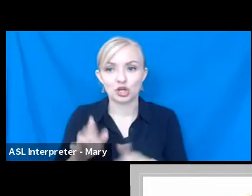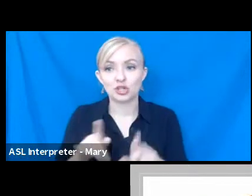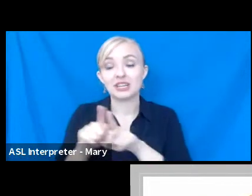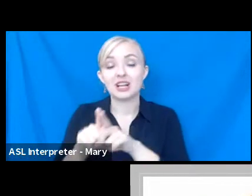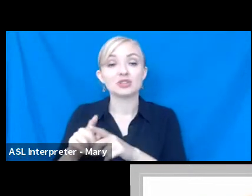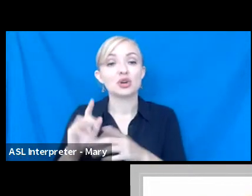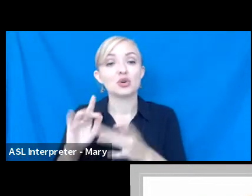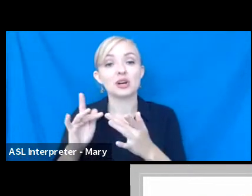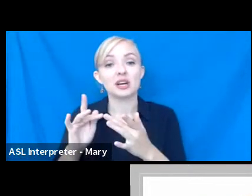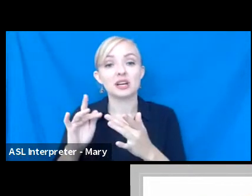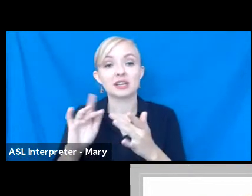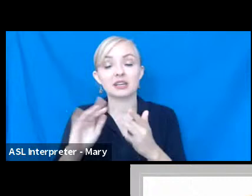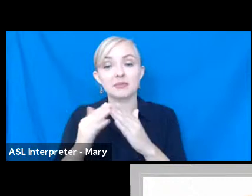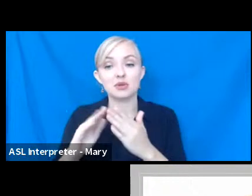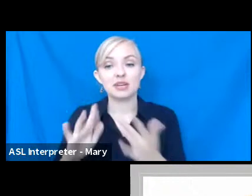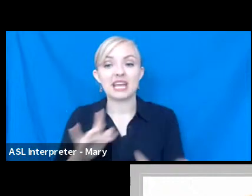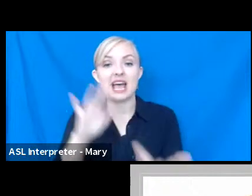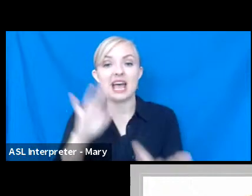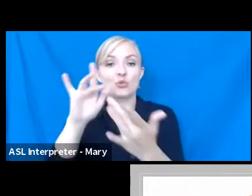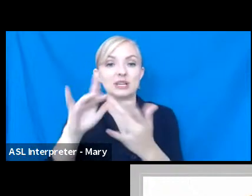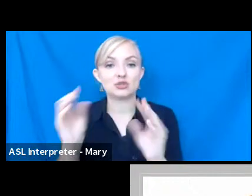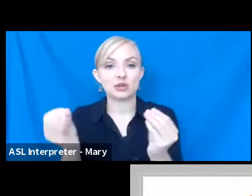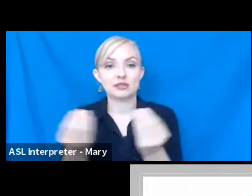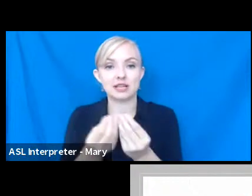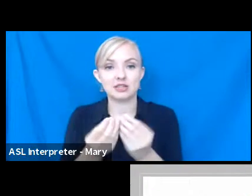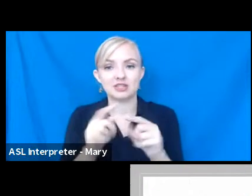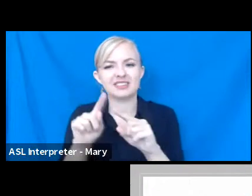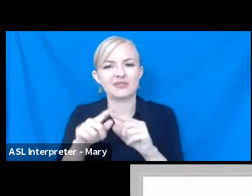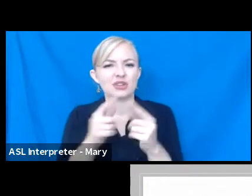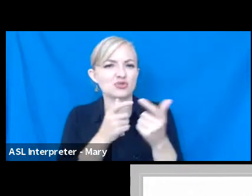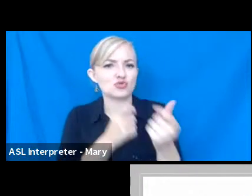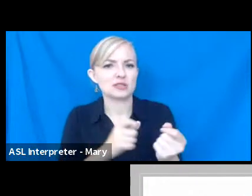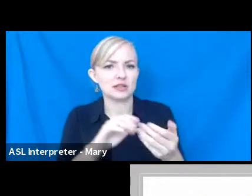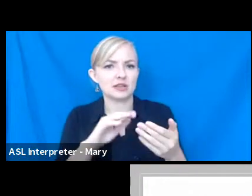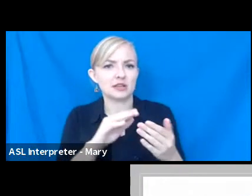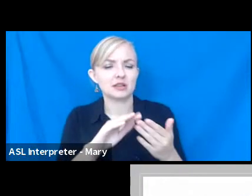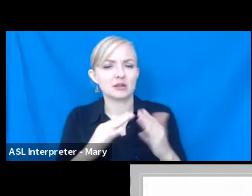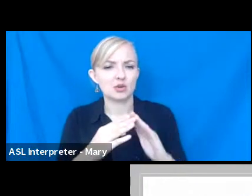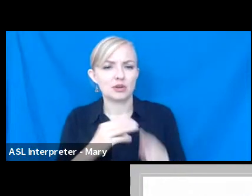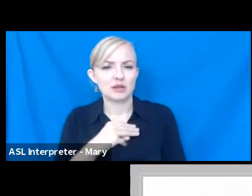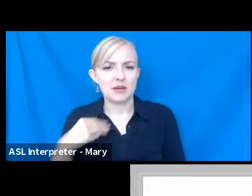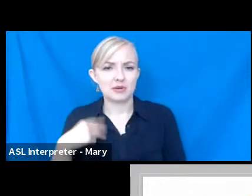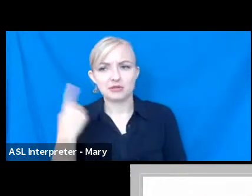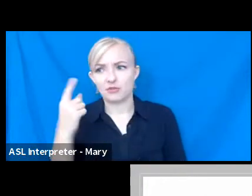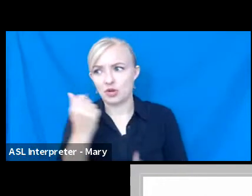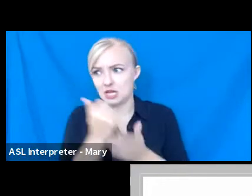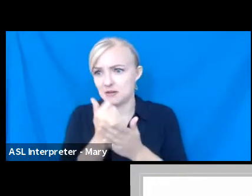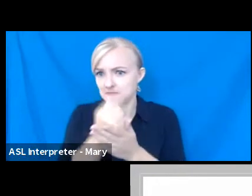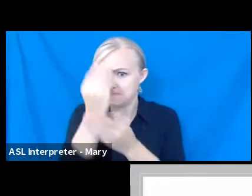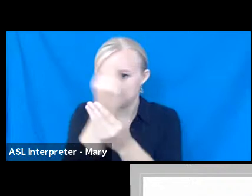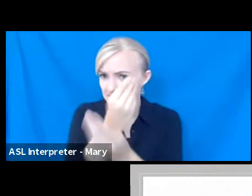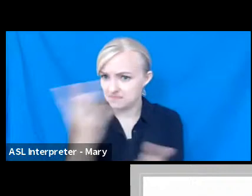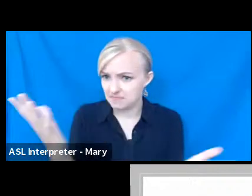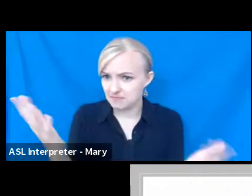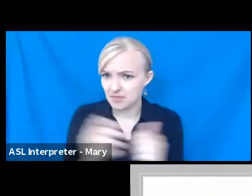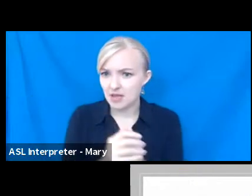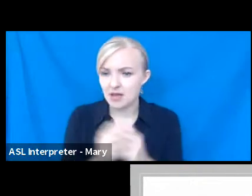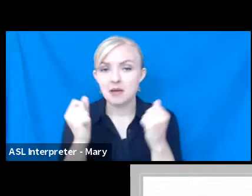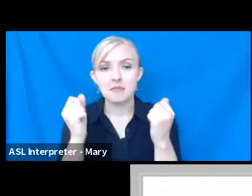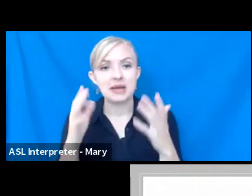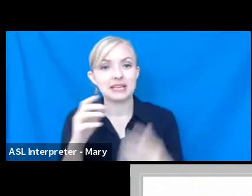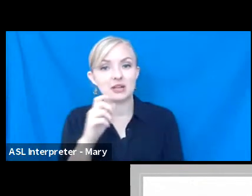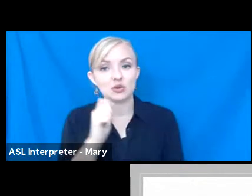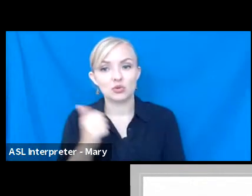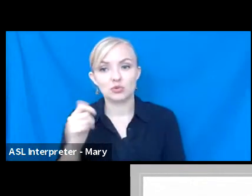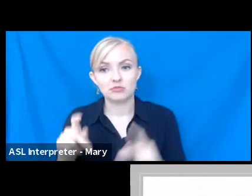outreach organizations, trusted people in the community, to make people aware. There are a lot of seniors and persons